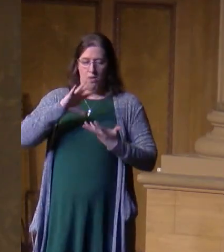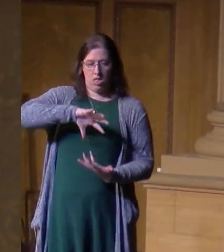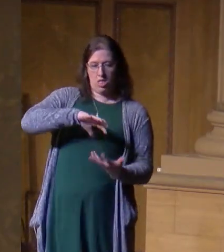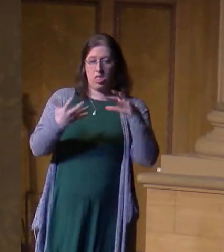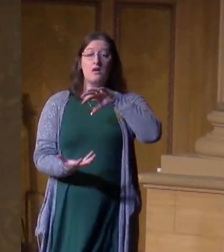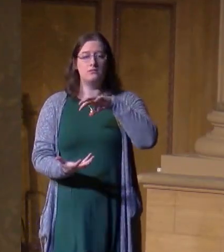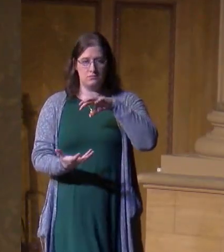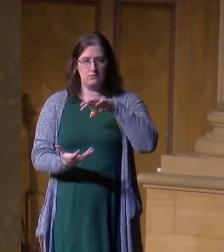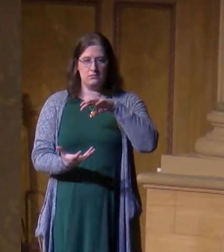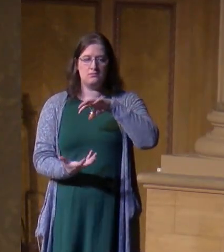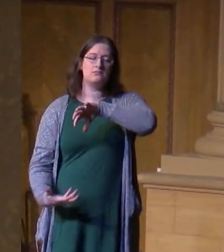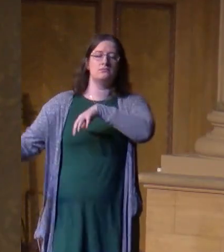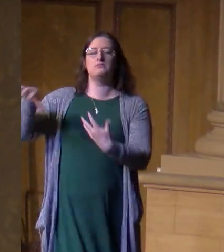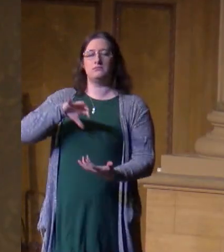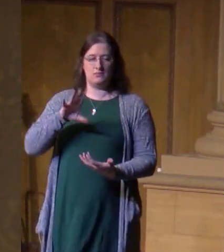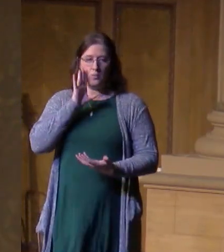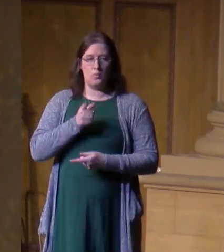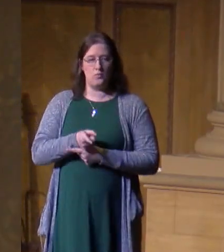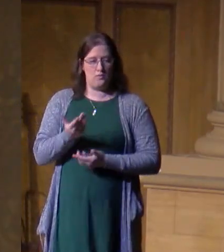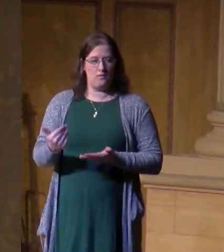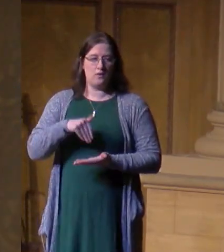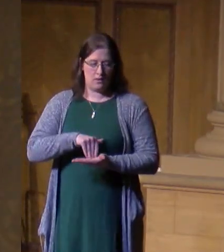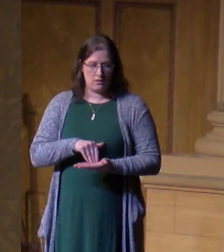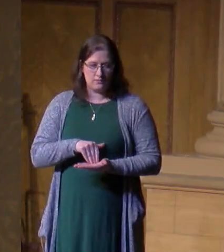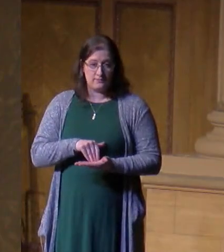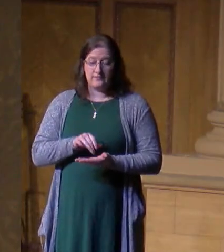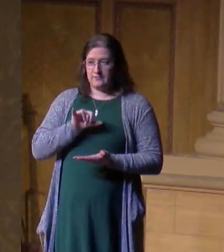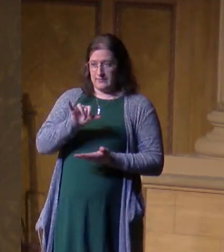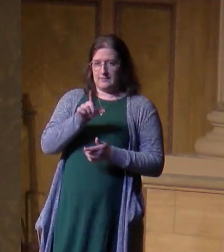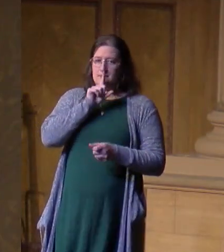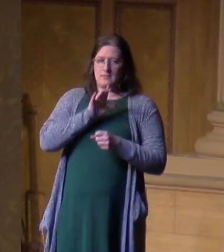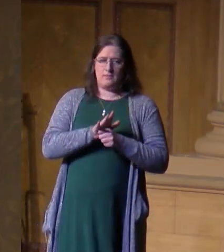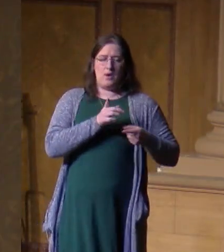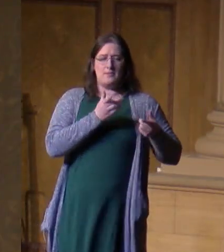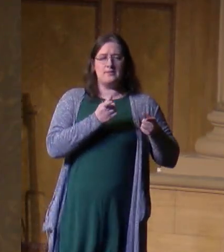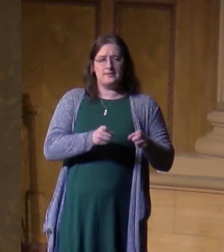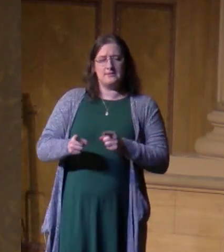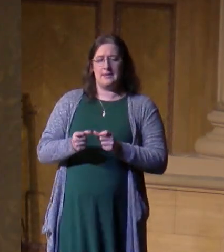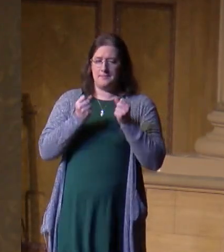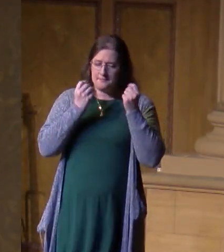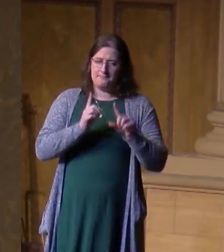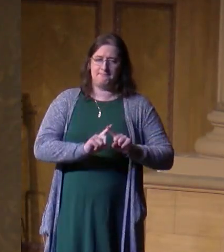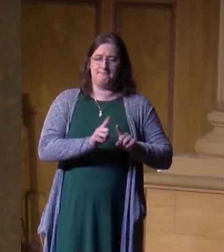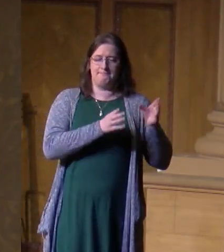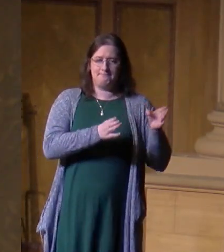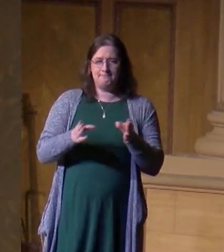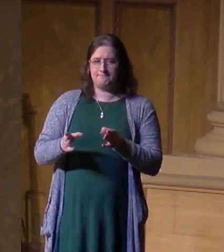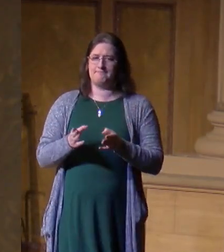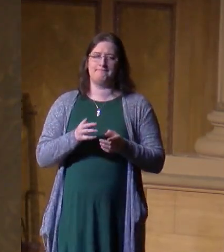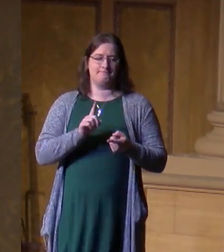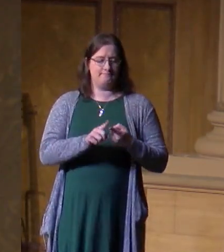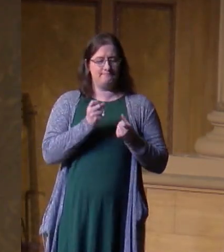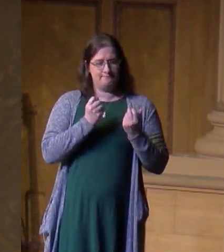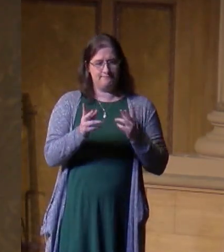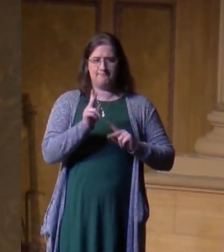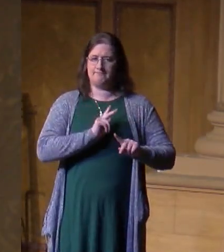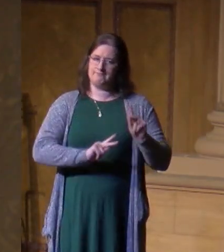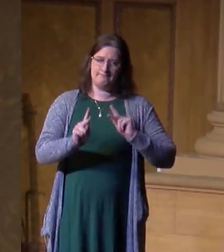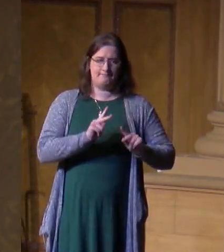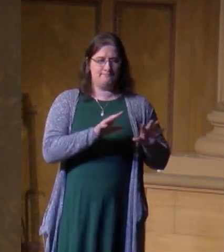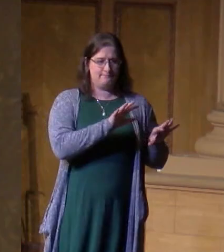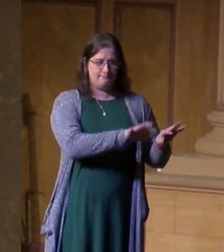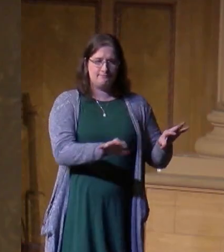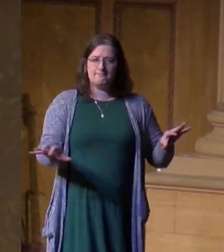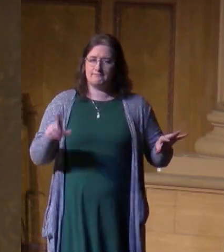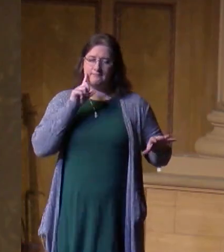lost in the fall. And this promise was made in a number of different ways to a number of different people over a period of several hundred years. And